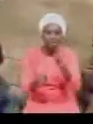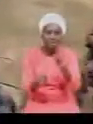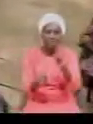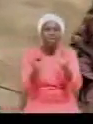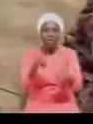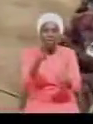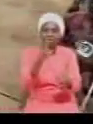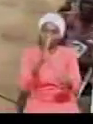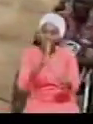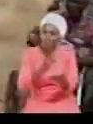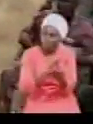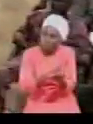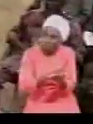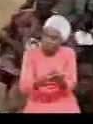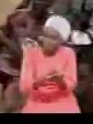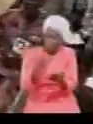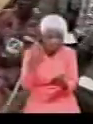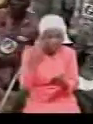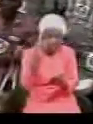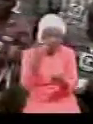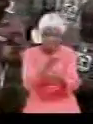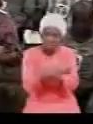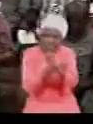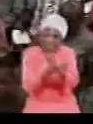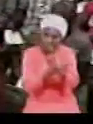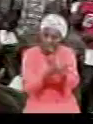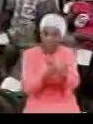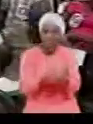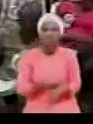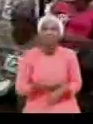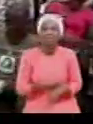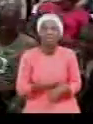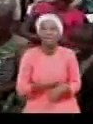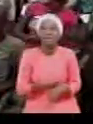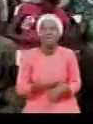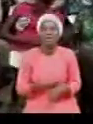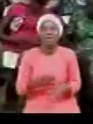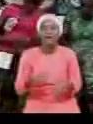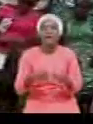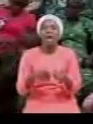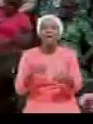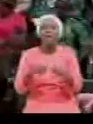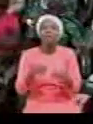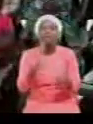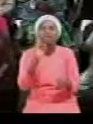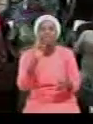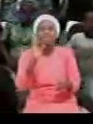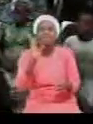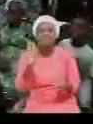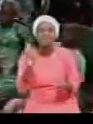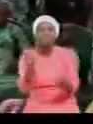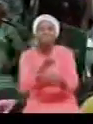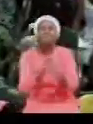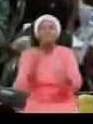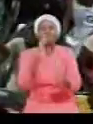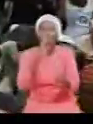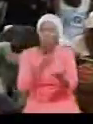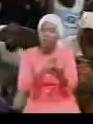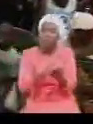be holy for one day? How about for 7 days of the week, can you be